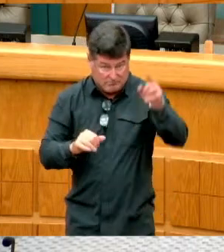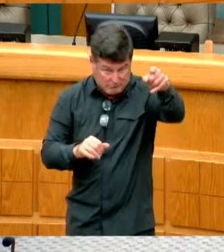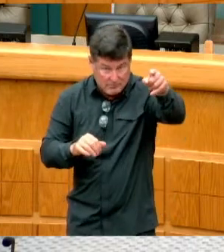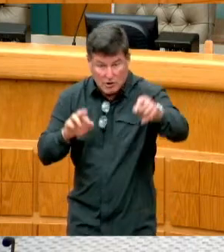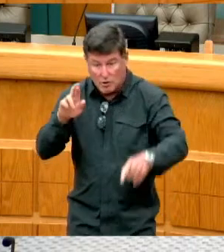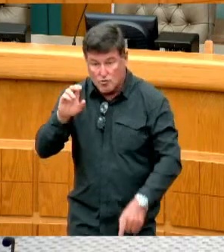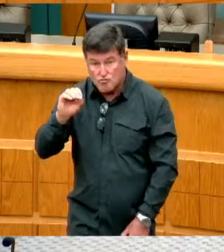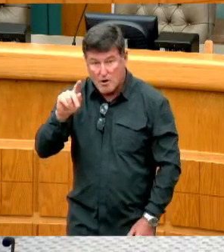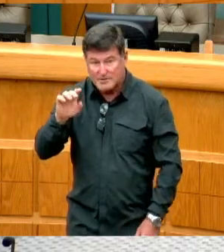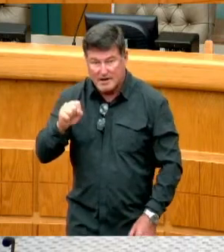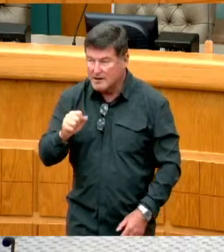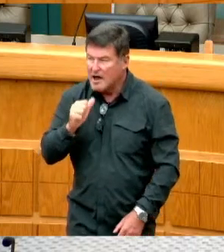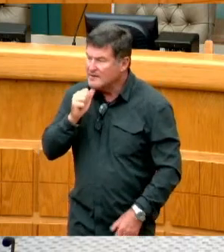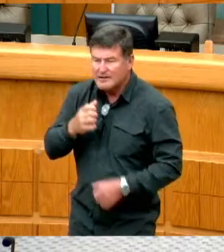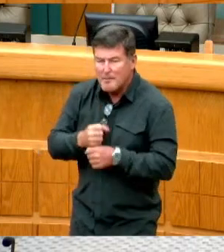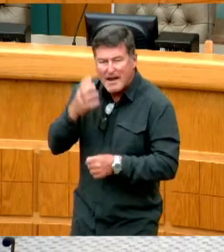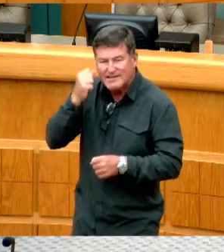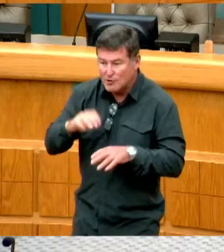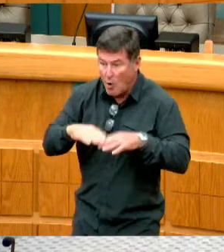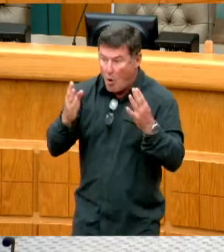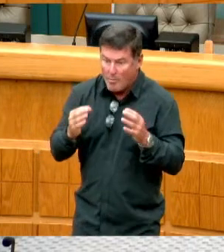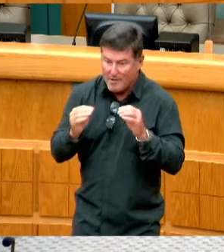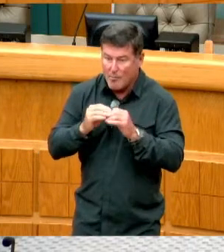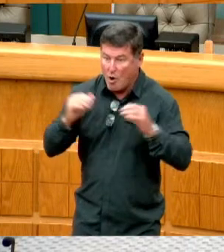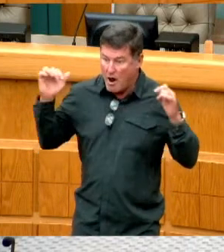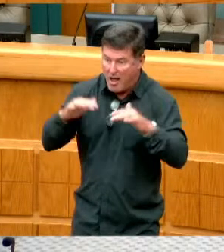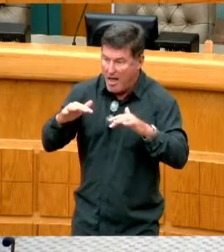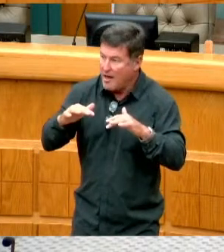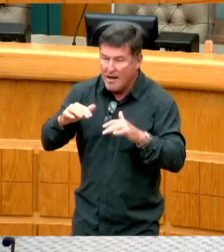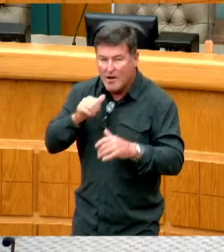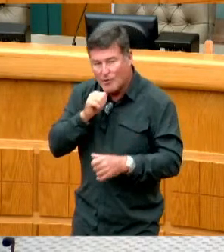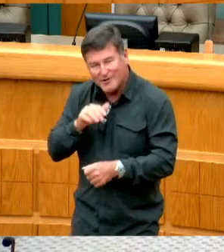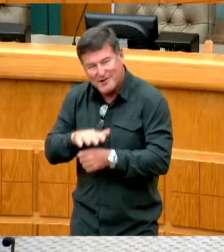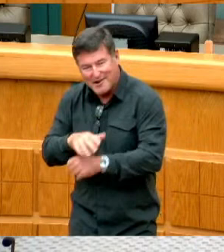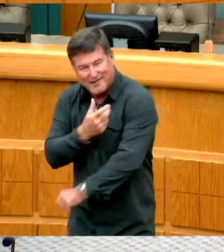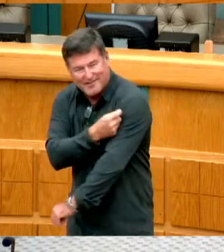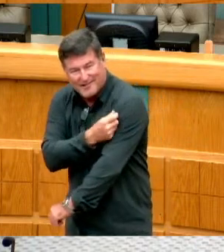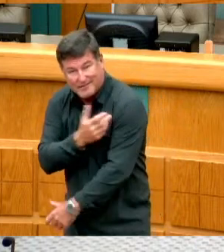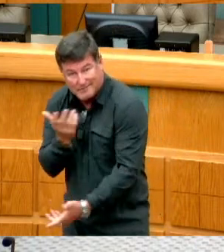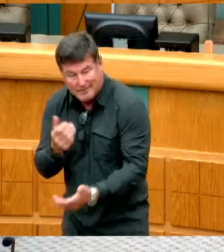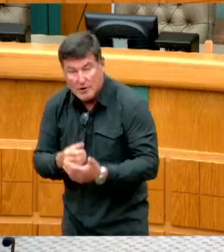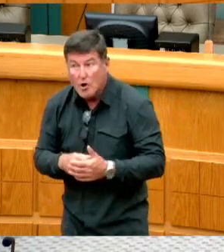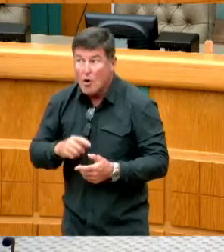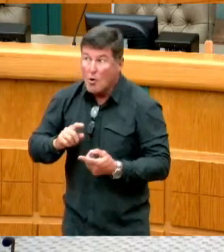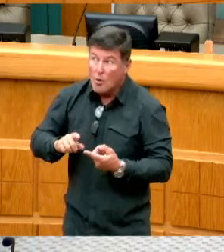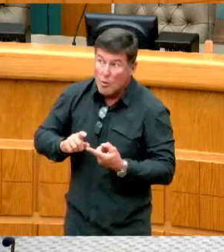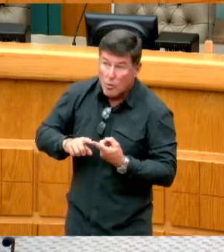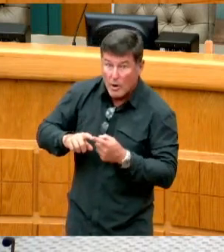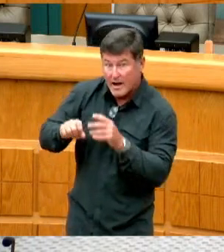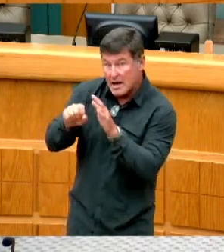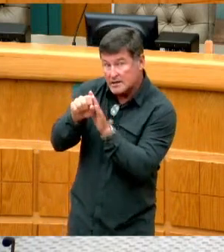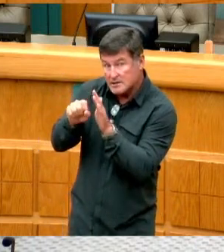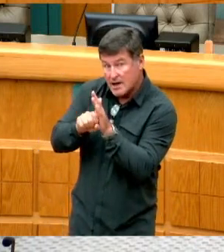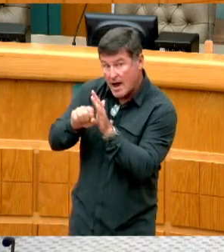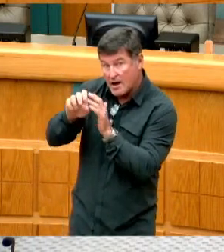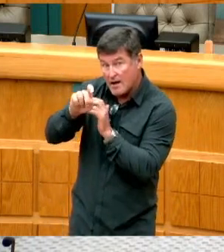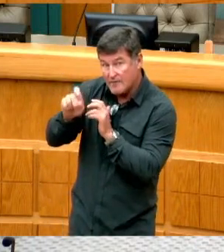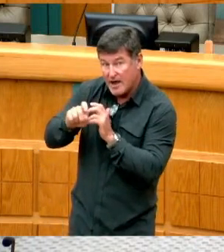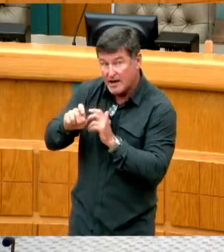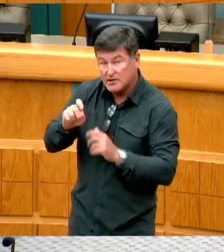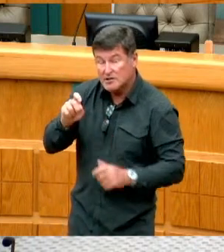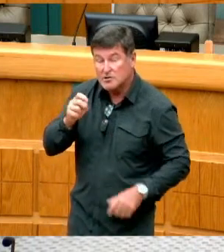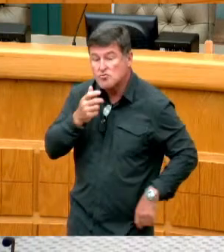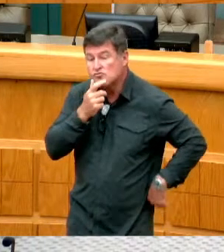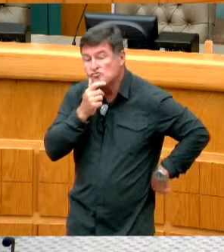more merchandise. Now, when vaccine supplies increase, they will consider opening additional